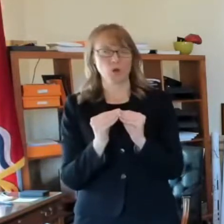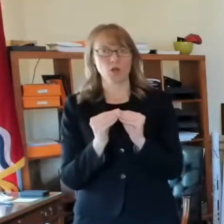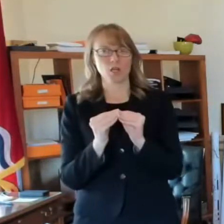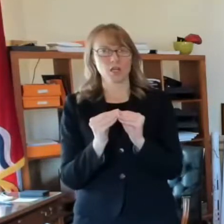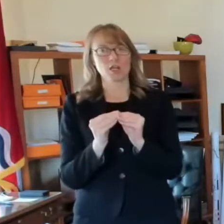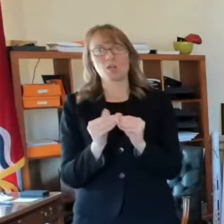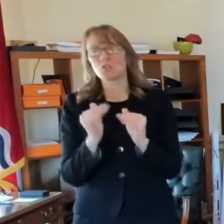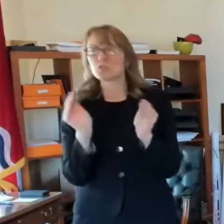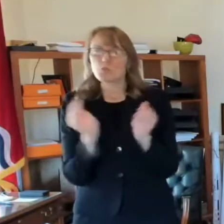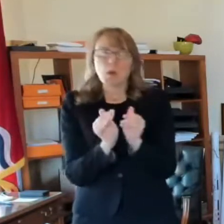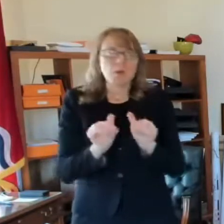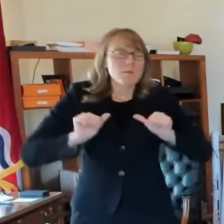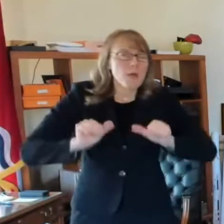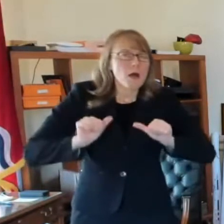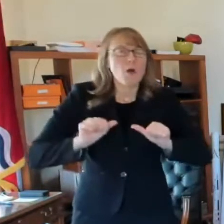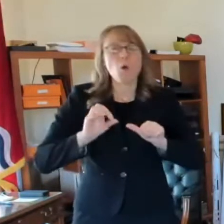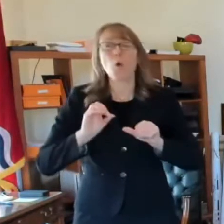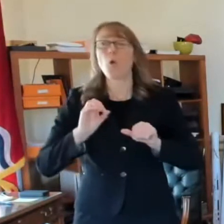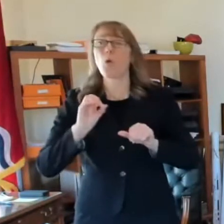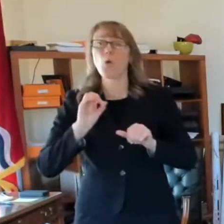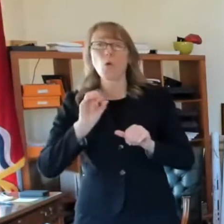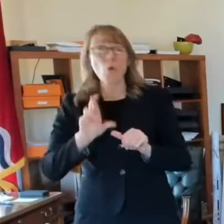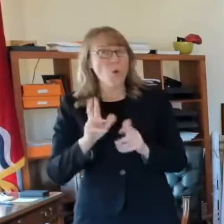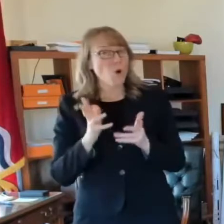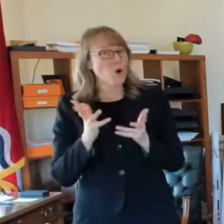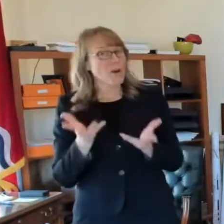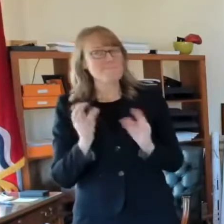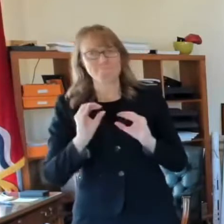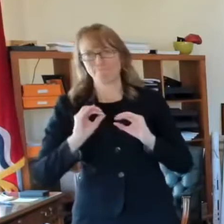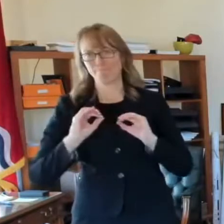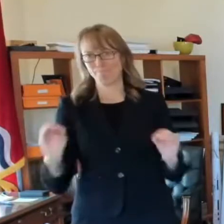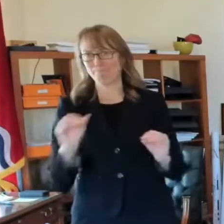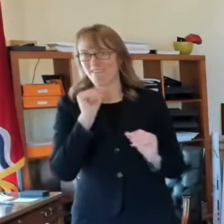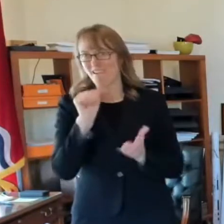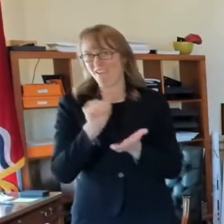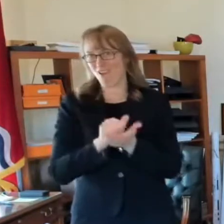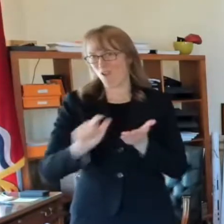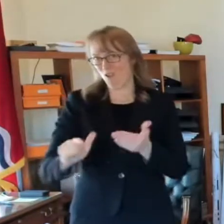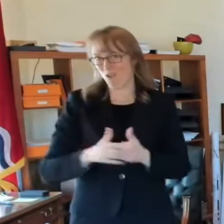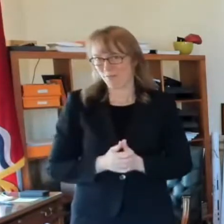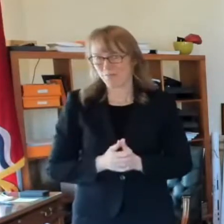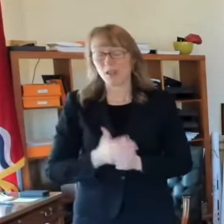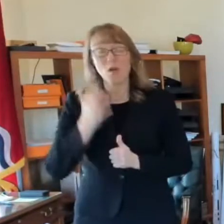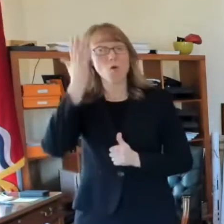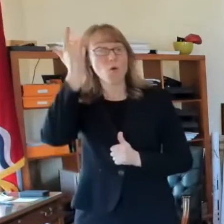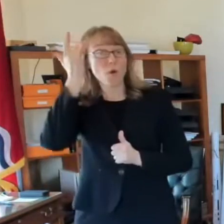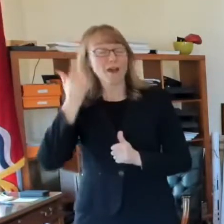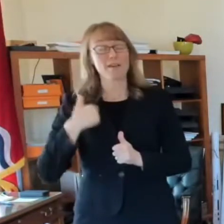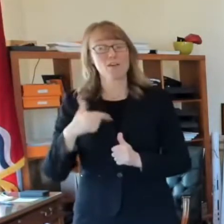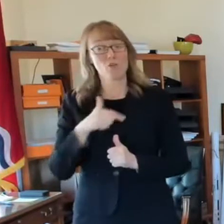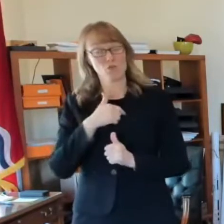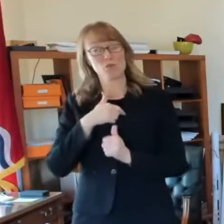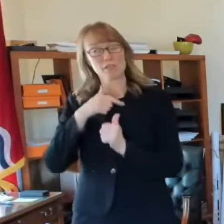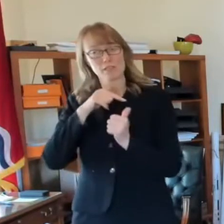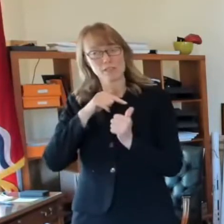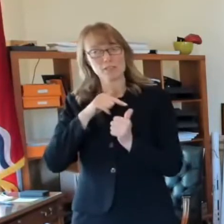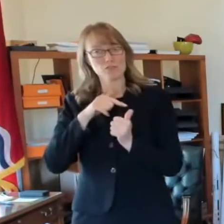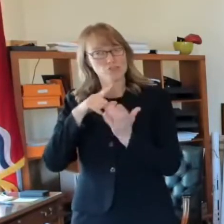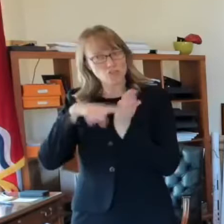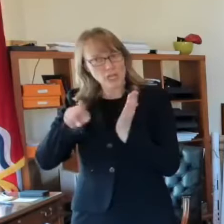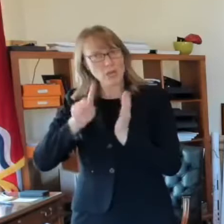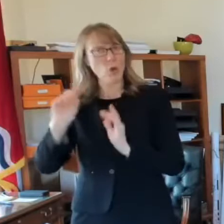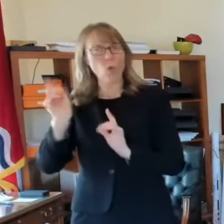all. And that's because we know from our contact tracing that the spread of this virus is